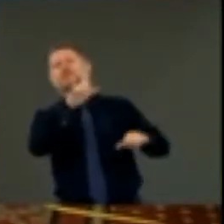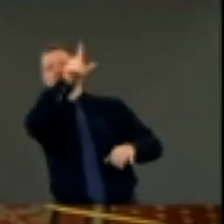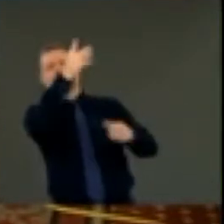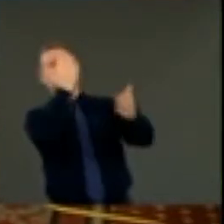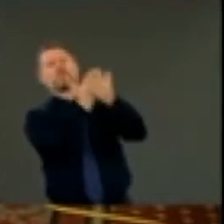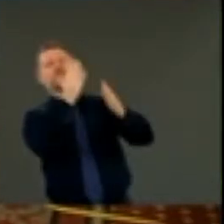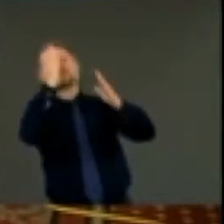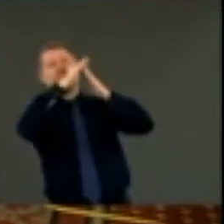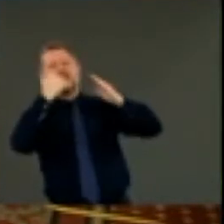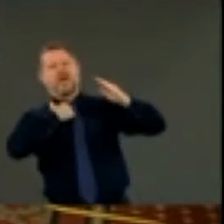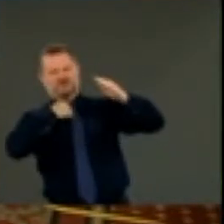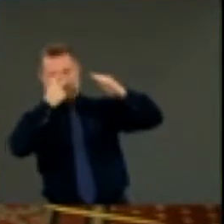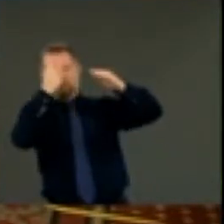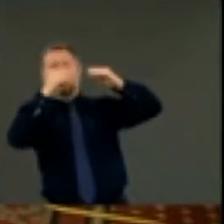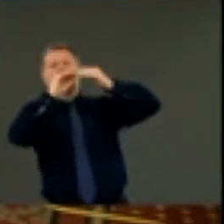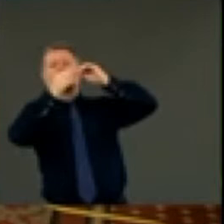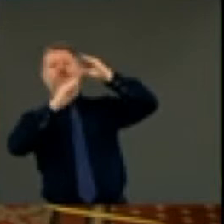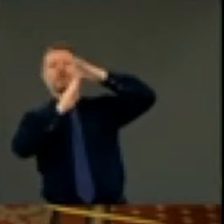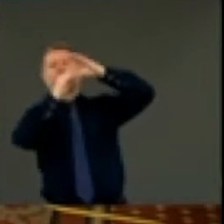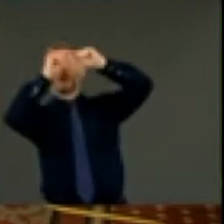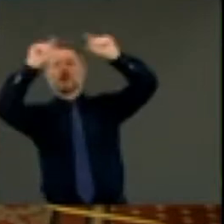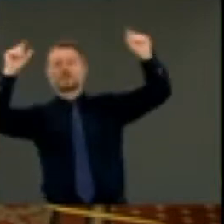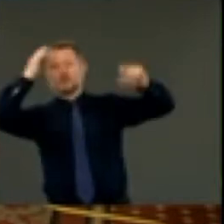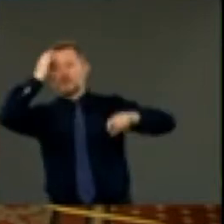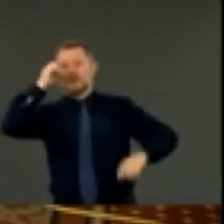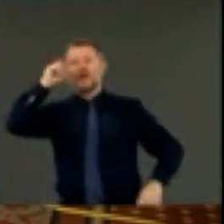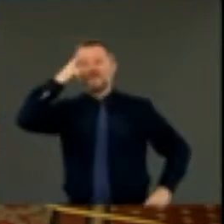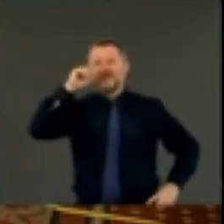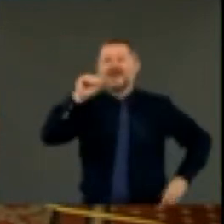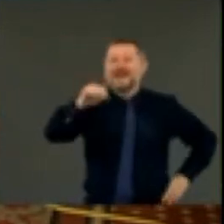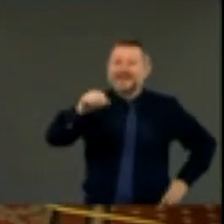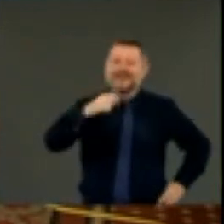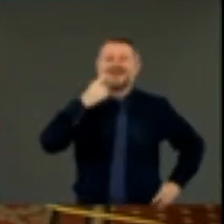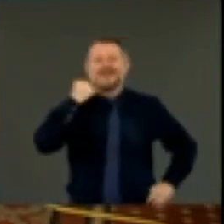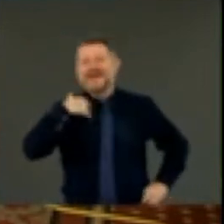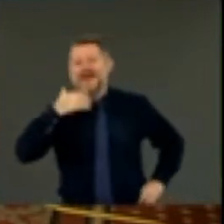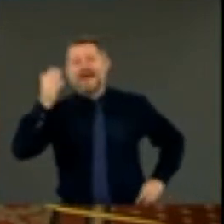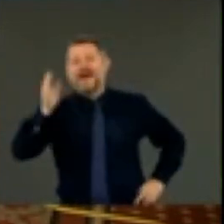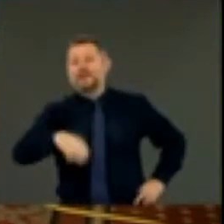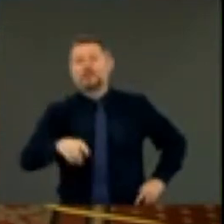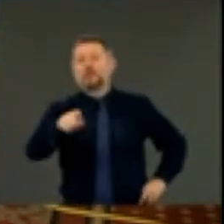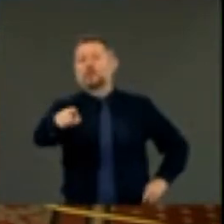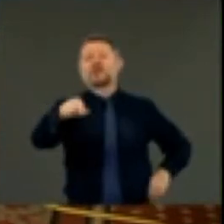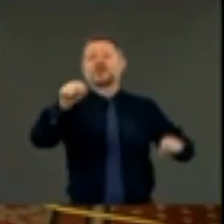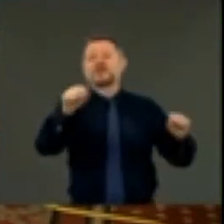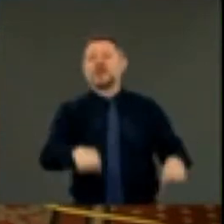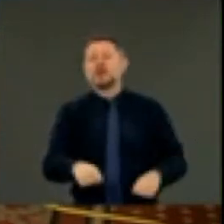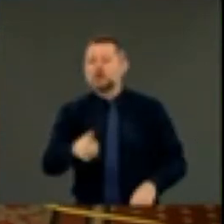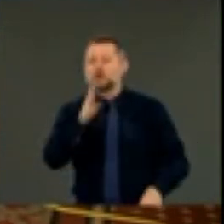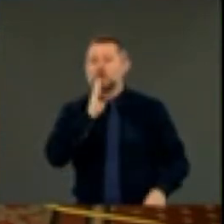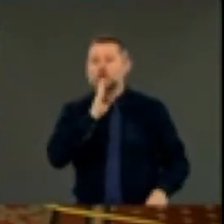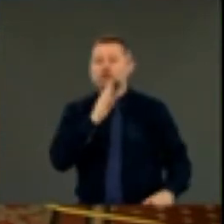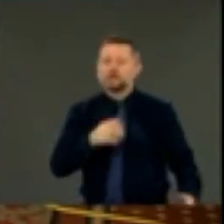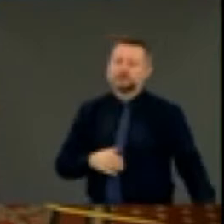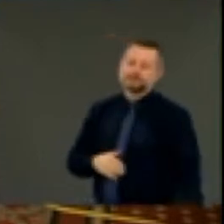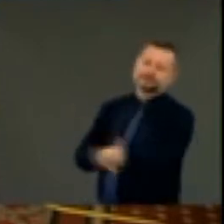number. So now I have to tell you. Yeah, I know. Well, you can either understand, you can either talk to Harvard,